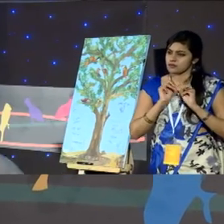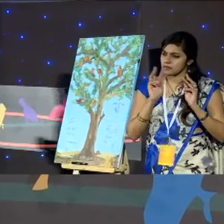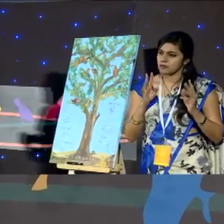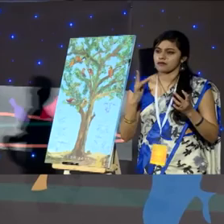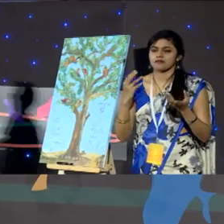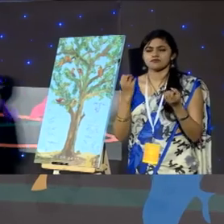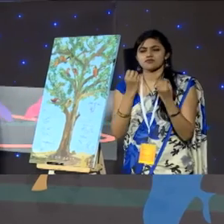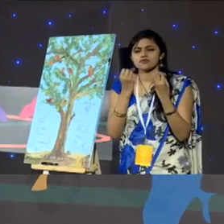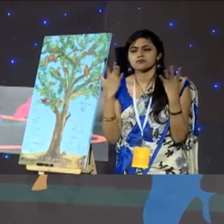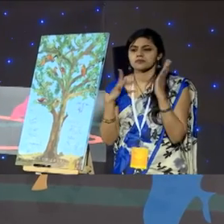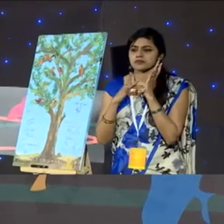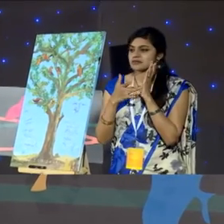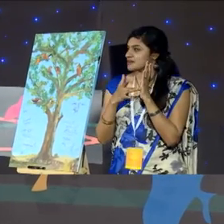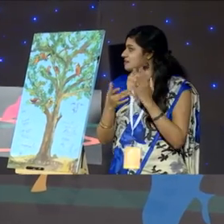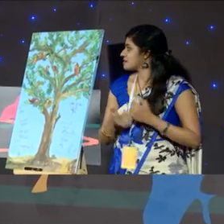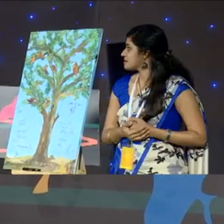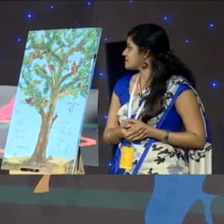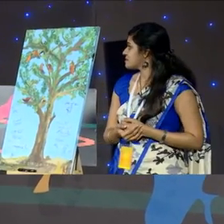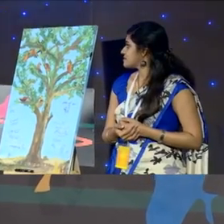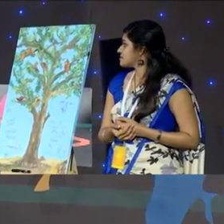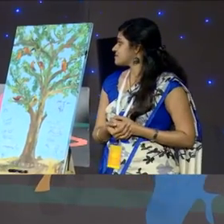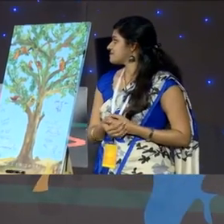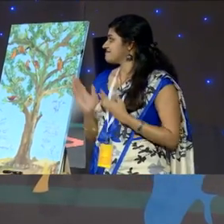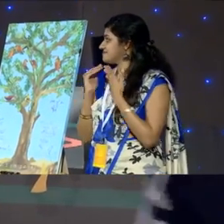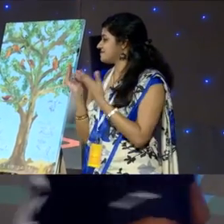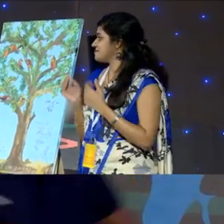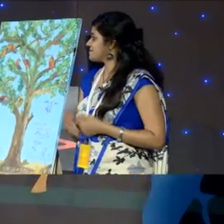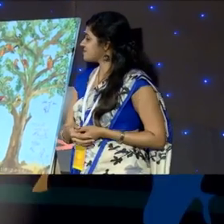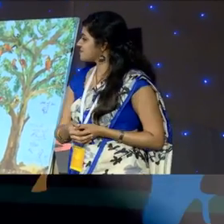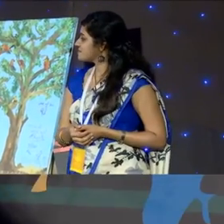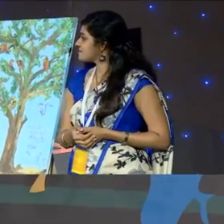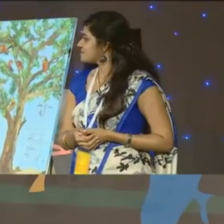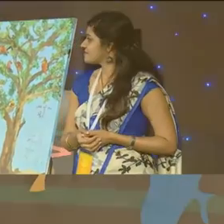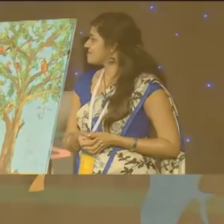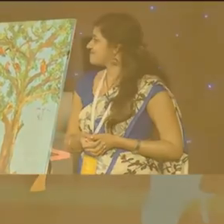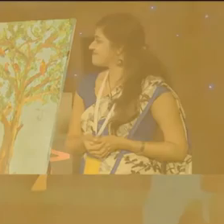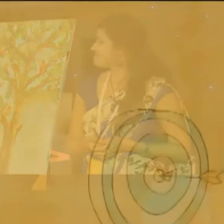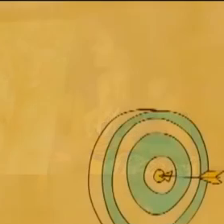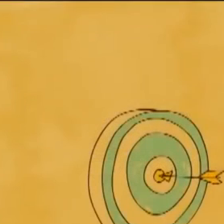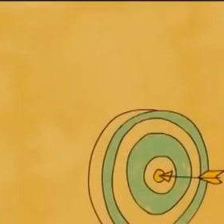Thank you so much, Ajit. Thank you, Deepa. Thank you. Thanks, guys.